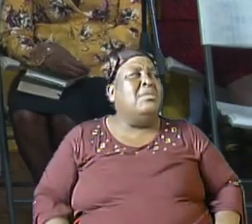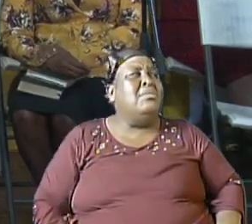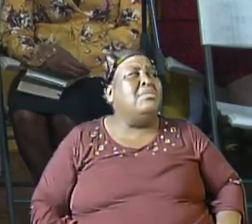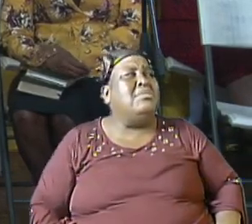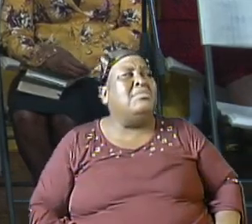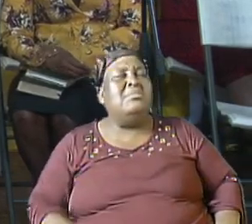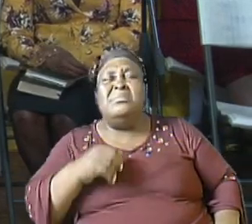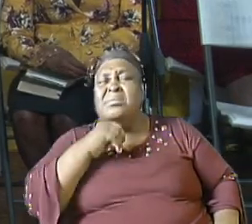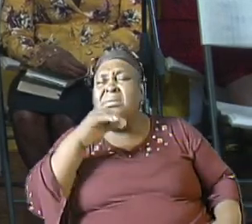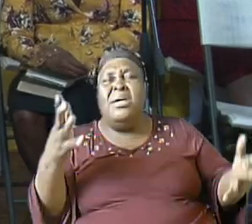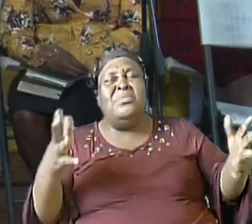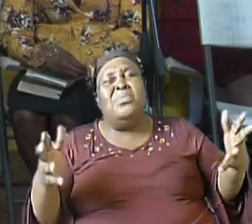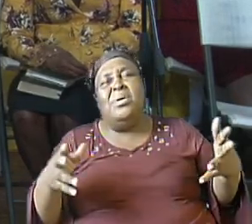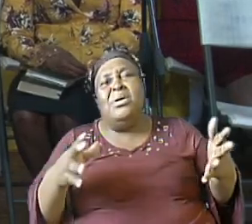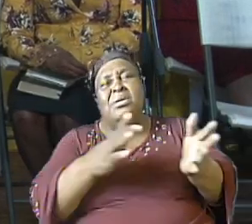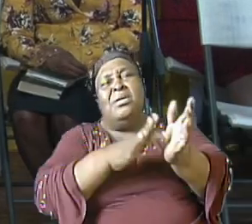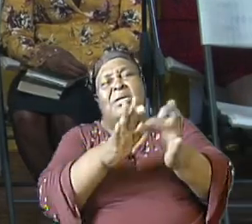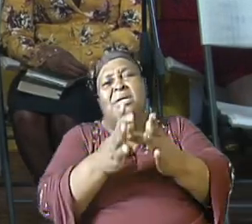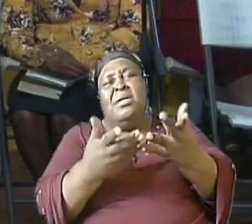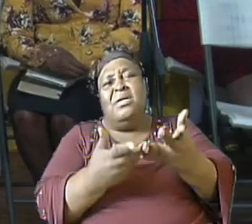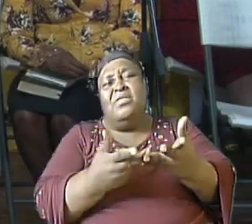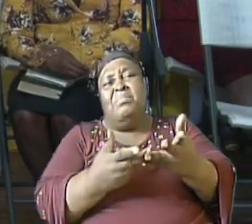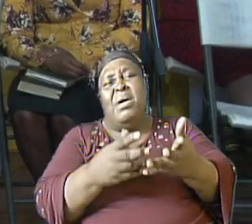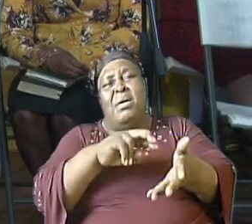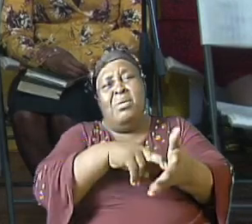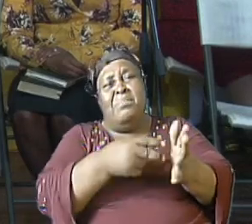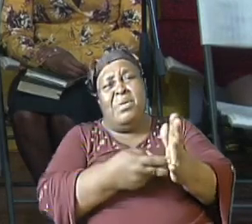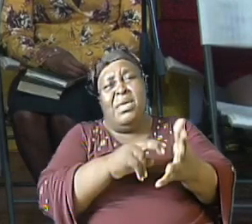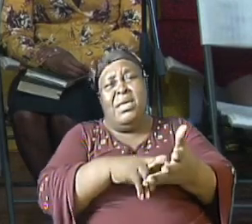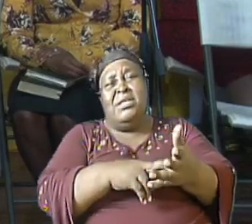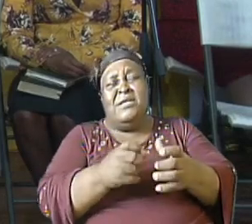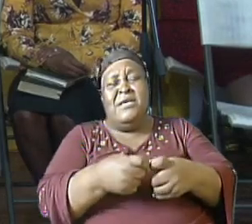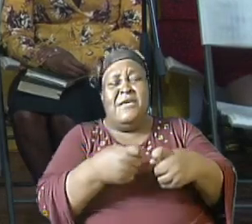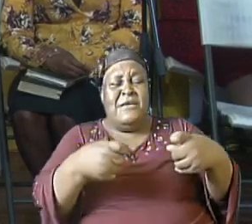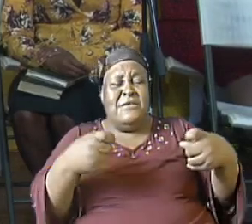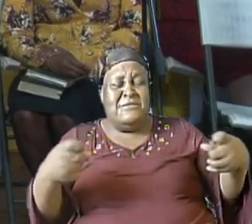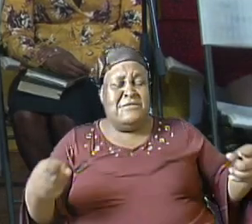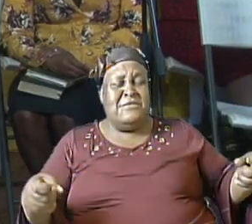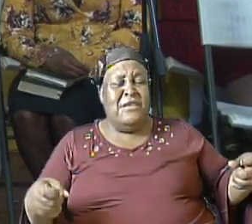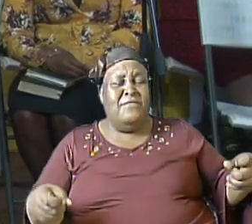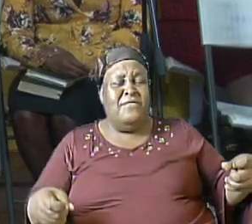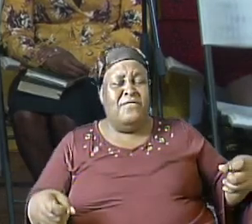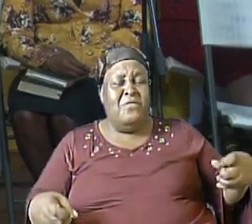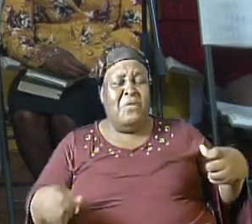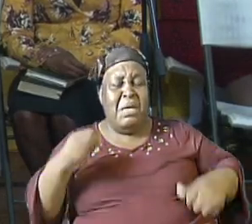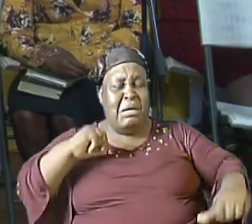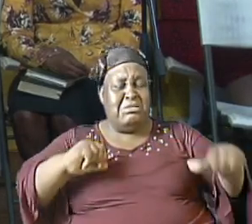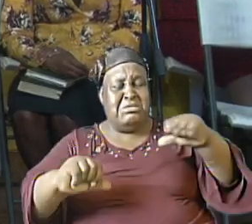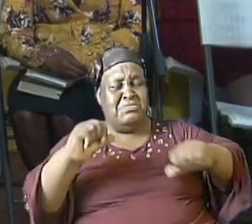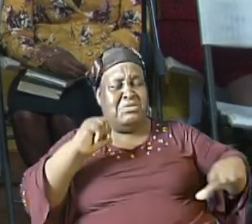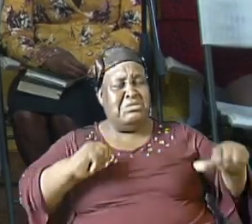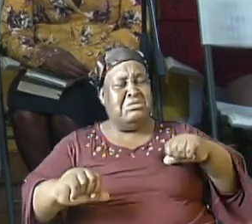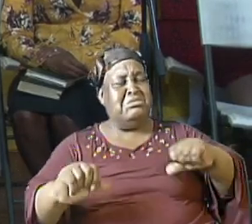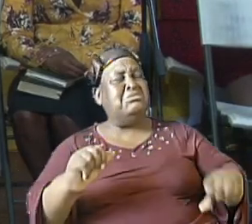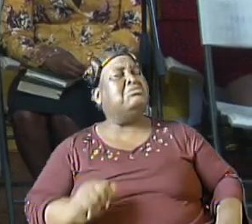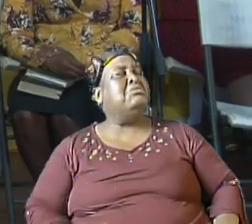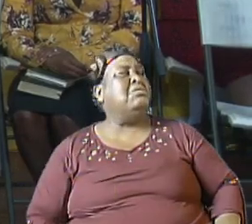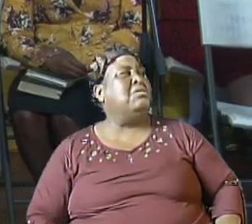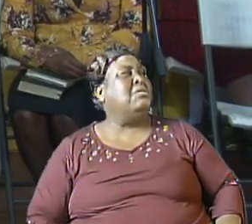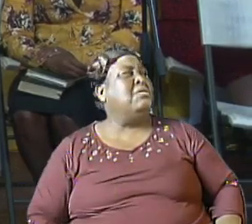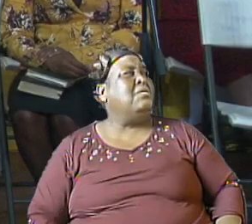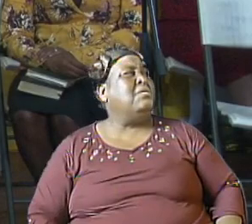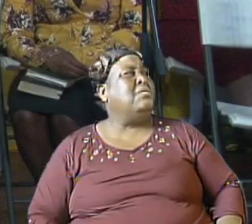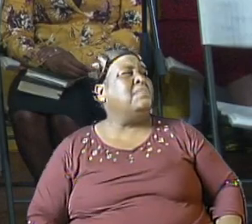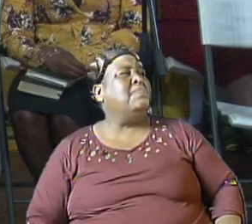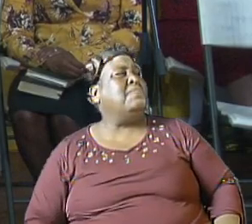marble. That's not what the Bible means by playing. Meaning sinful activities, idolatry, and things that they should not